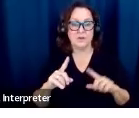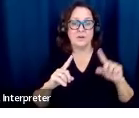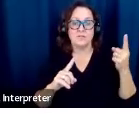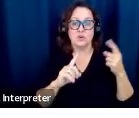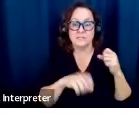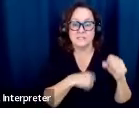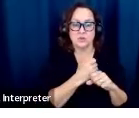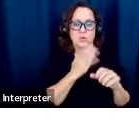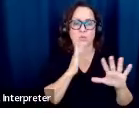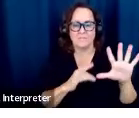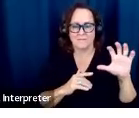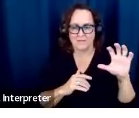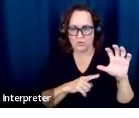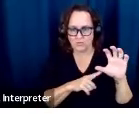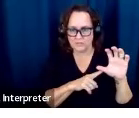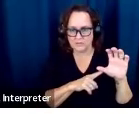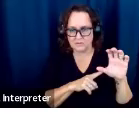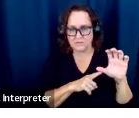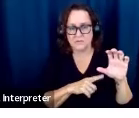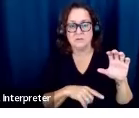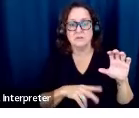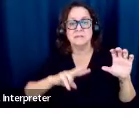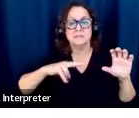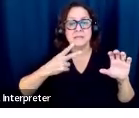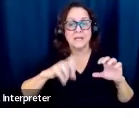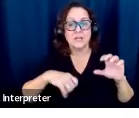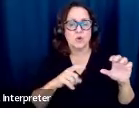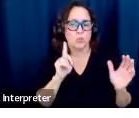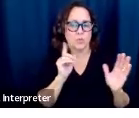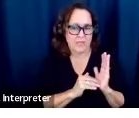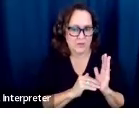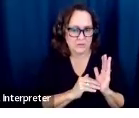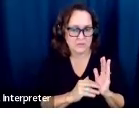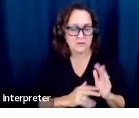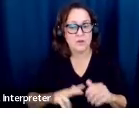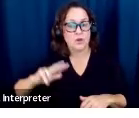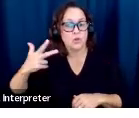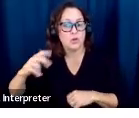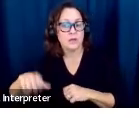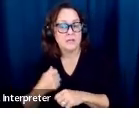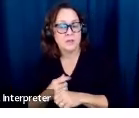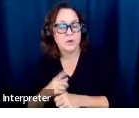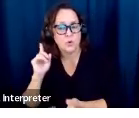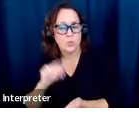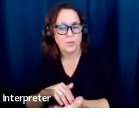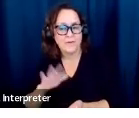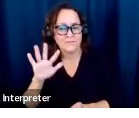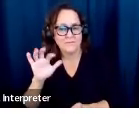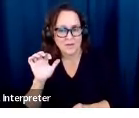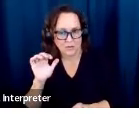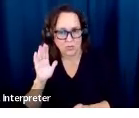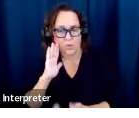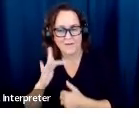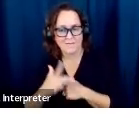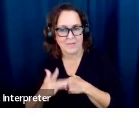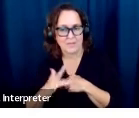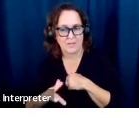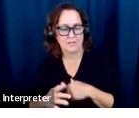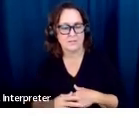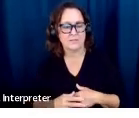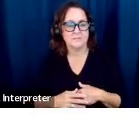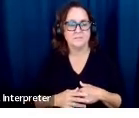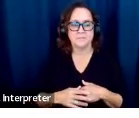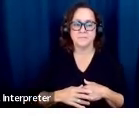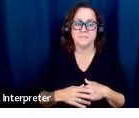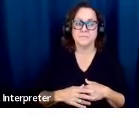be 500 spots. In year 2, there will be 1,000. And in year 3, there will be 1,500 spots.